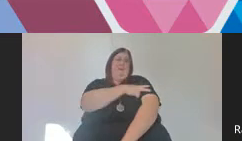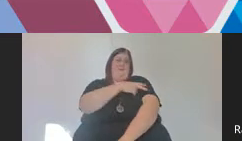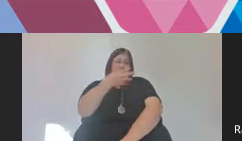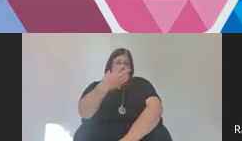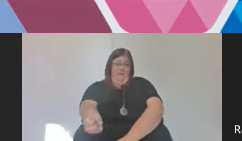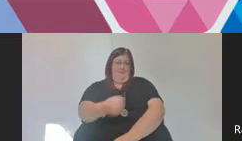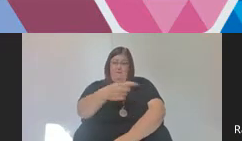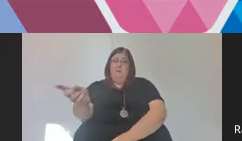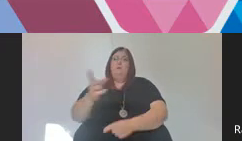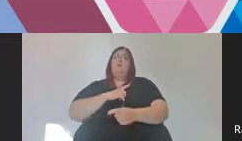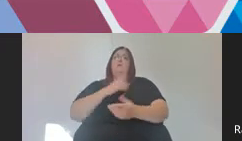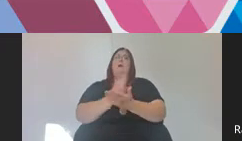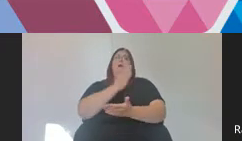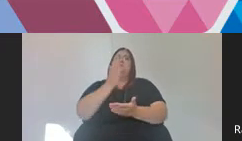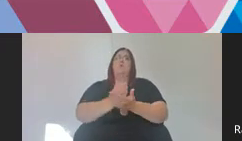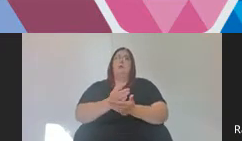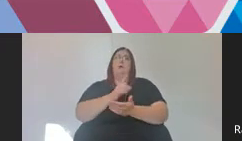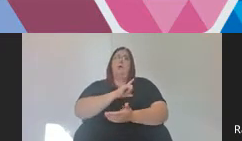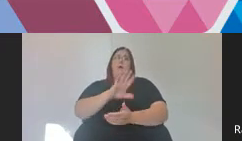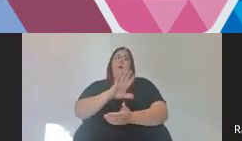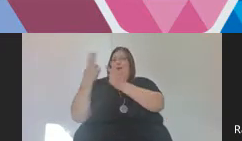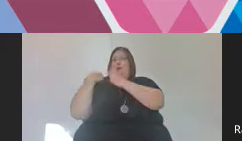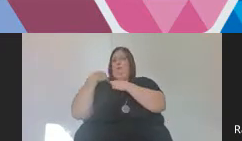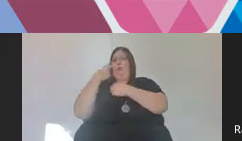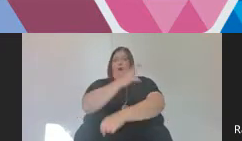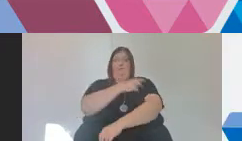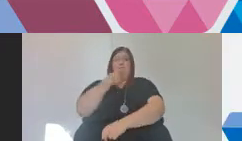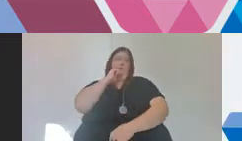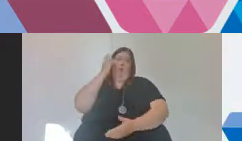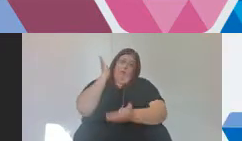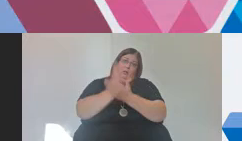assured that would take place by the accountable officer?